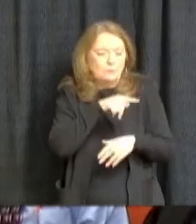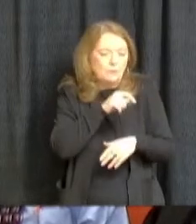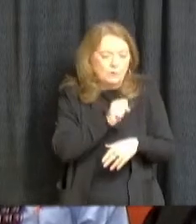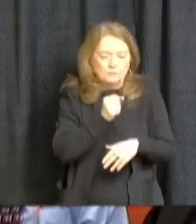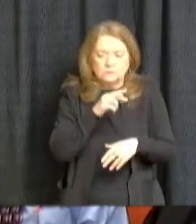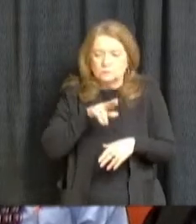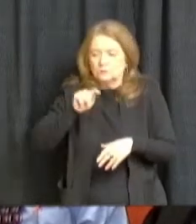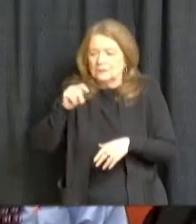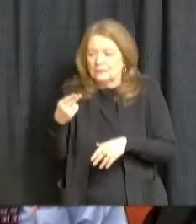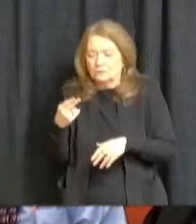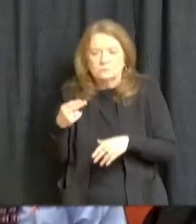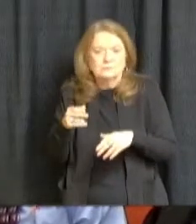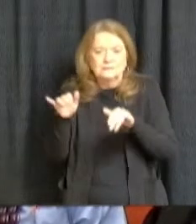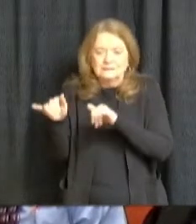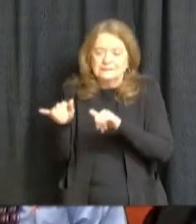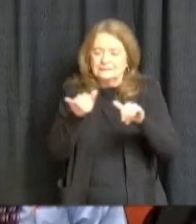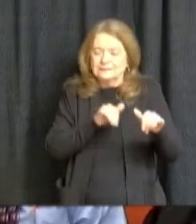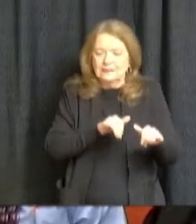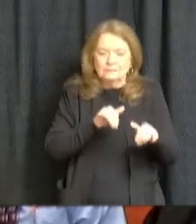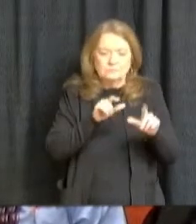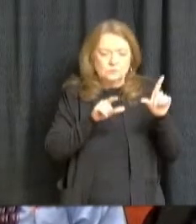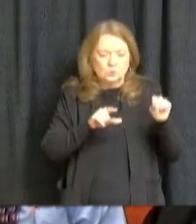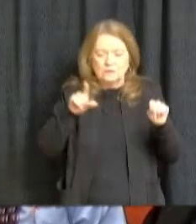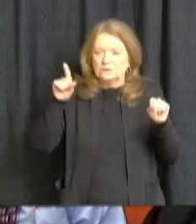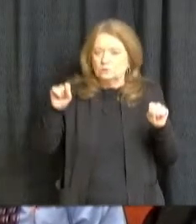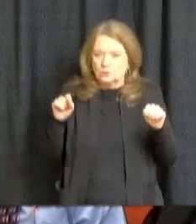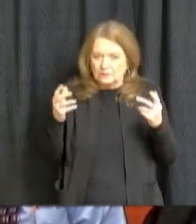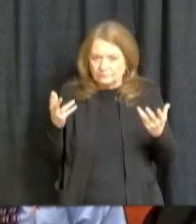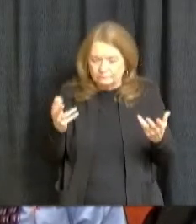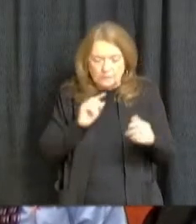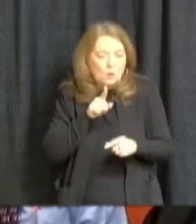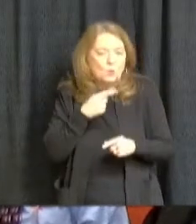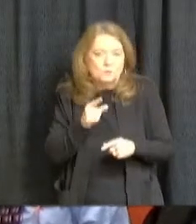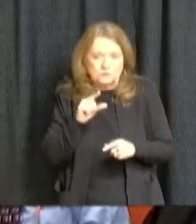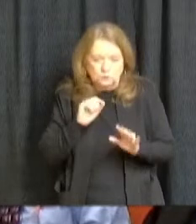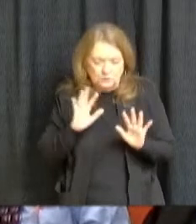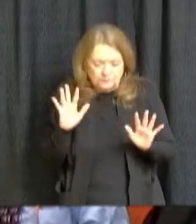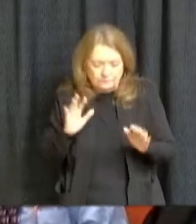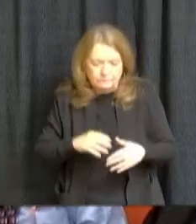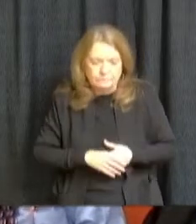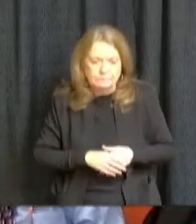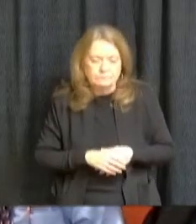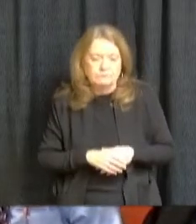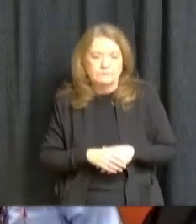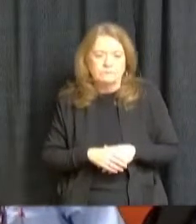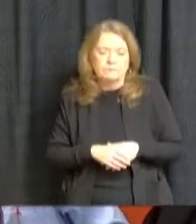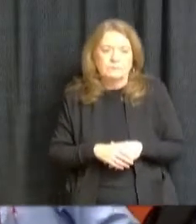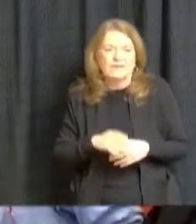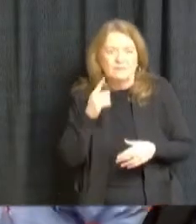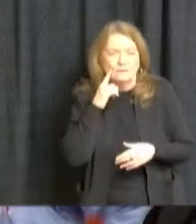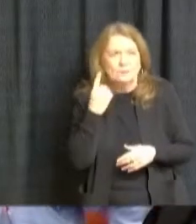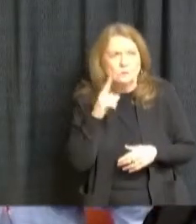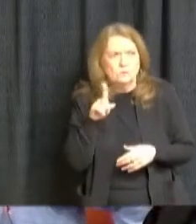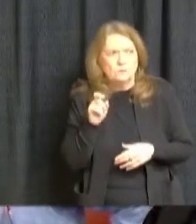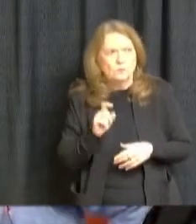There's no more being apartments. It's 20 doors, and it's only 20 doors. I think that was one of the questions.